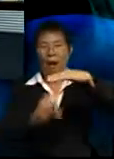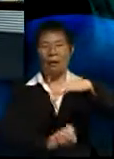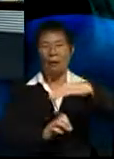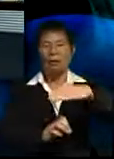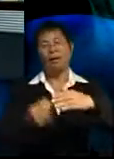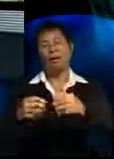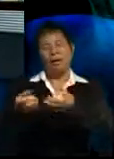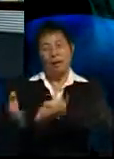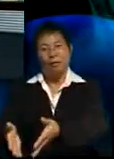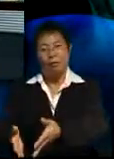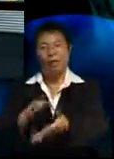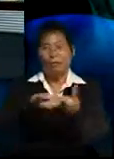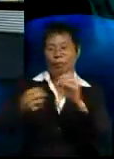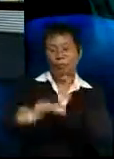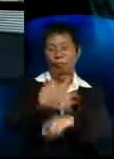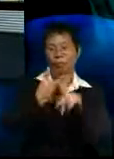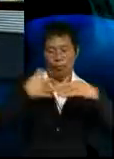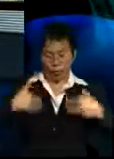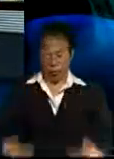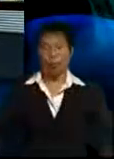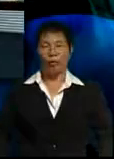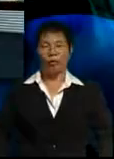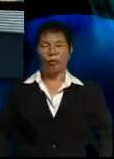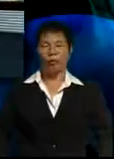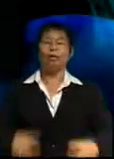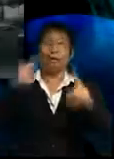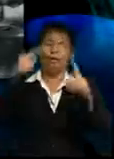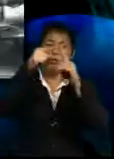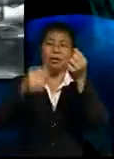left behind are removed from the body through the anus.